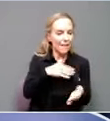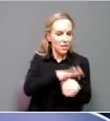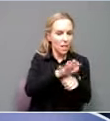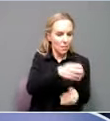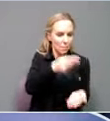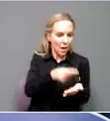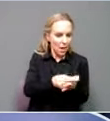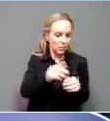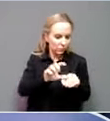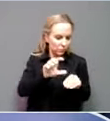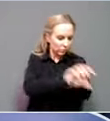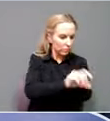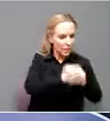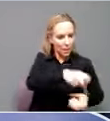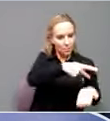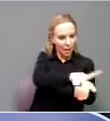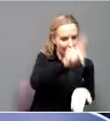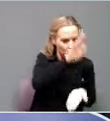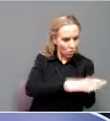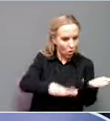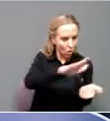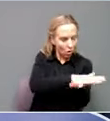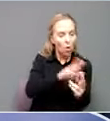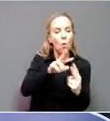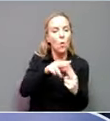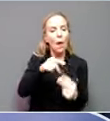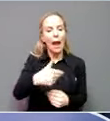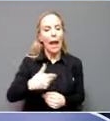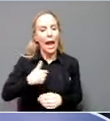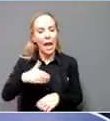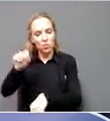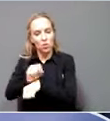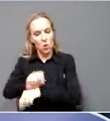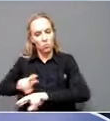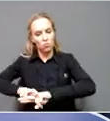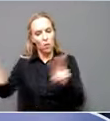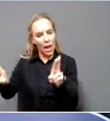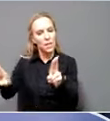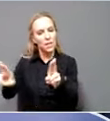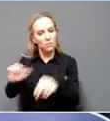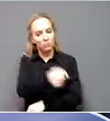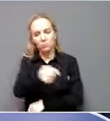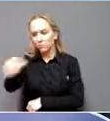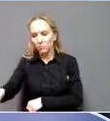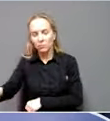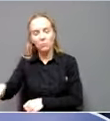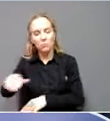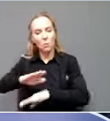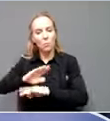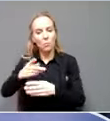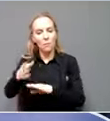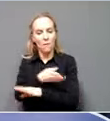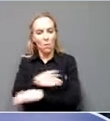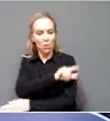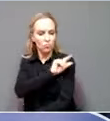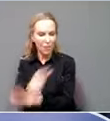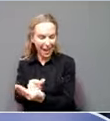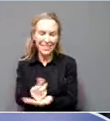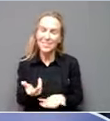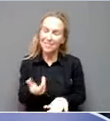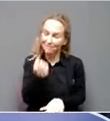good paying job before they graduate. Now, we have a lot of people coming together with this